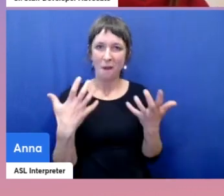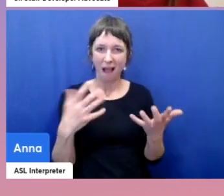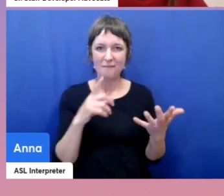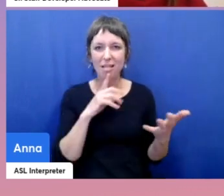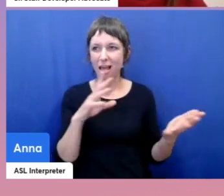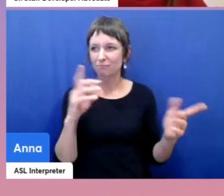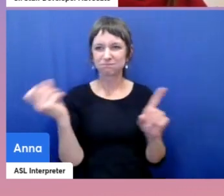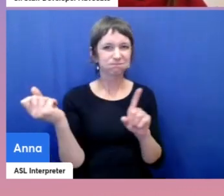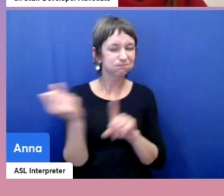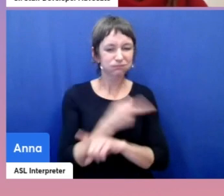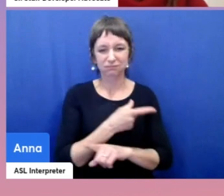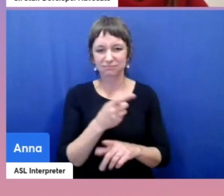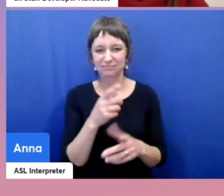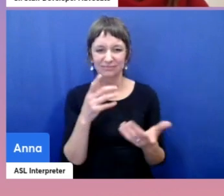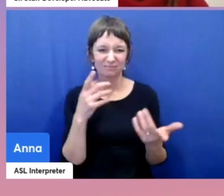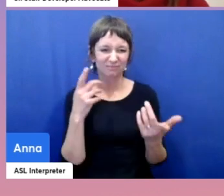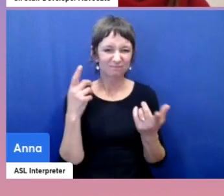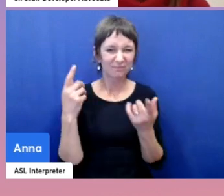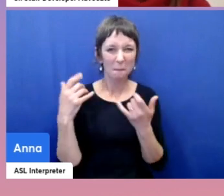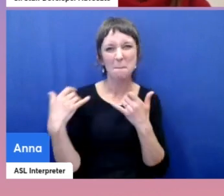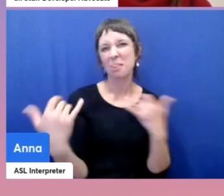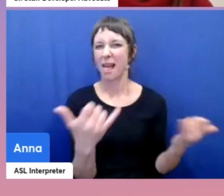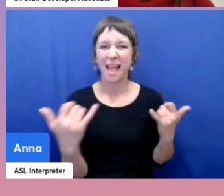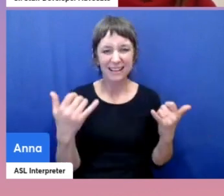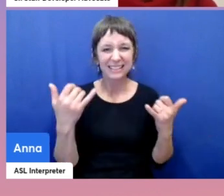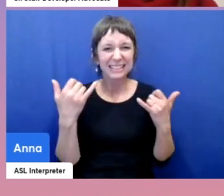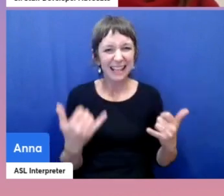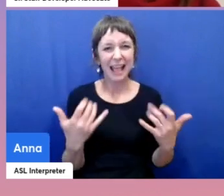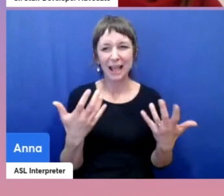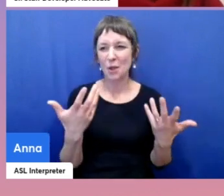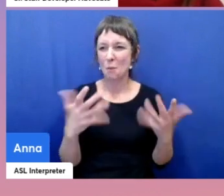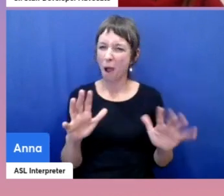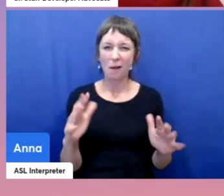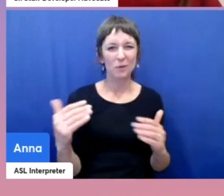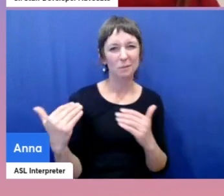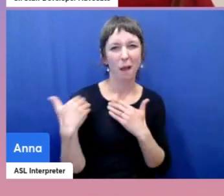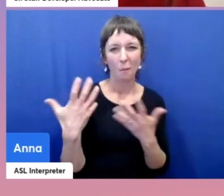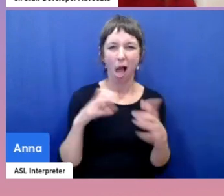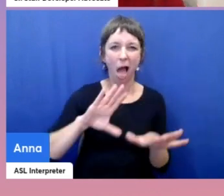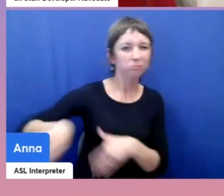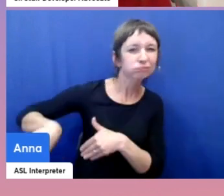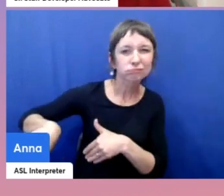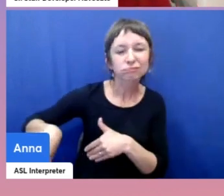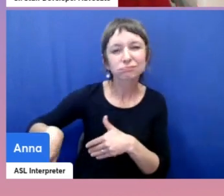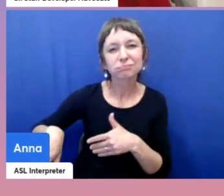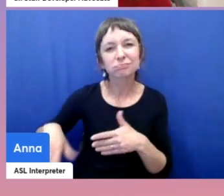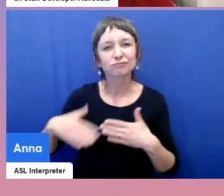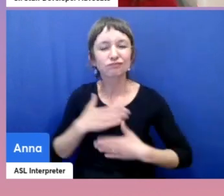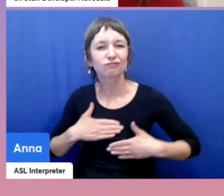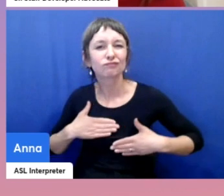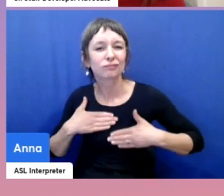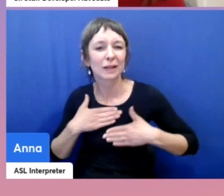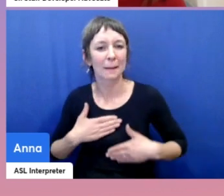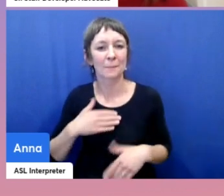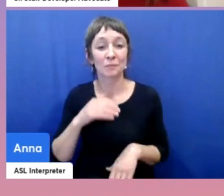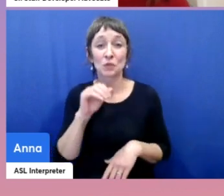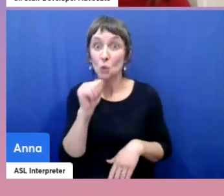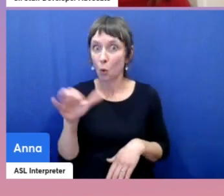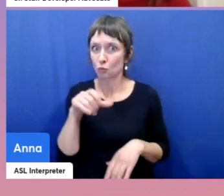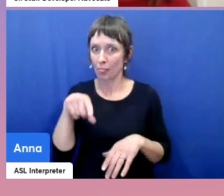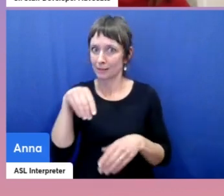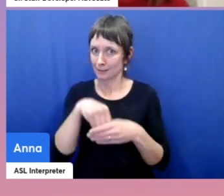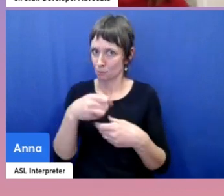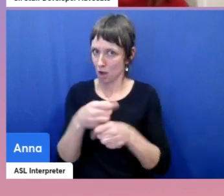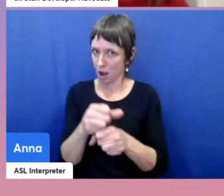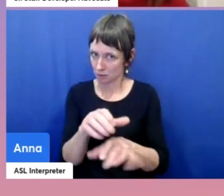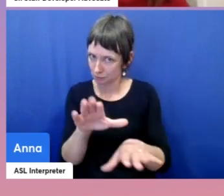remember starting to talk off. Today, we're going to be irresponsible. Do not do this in production. Do not